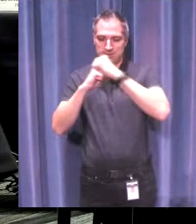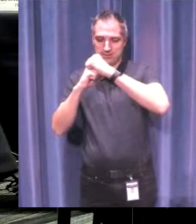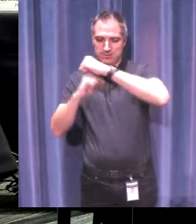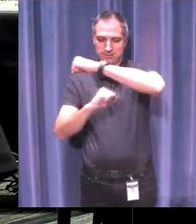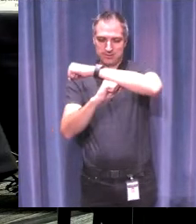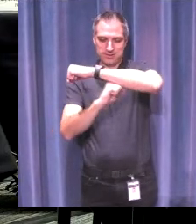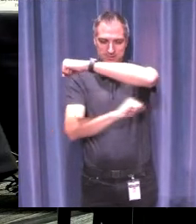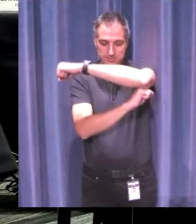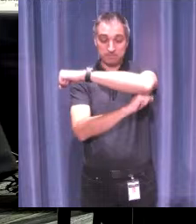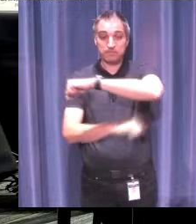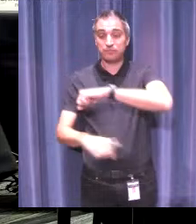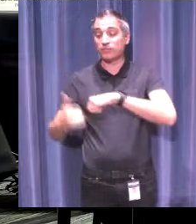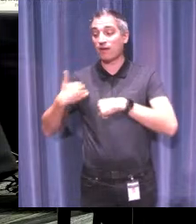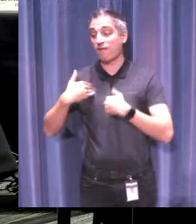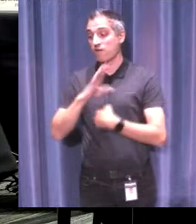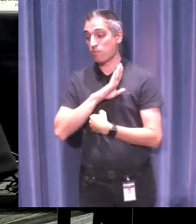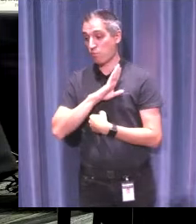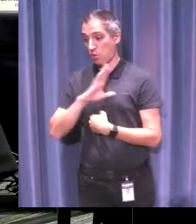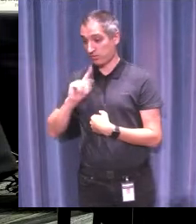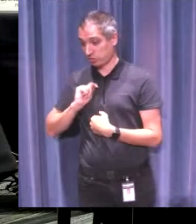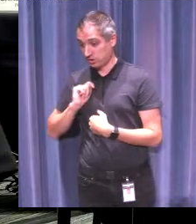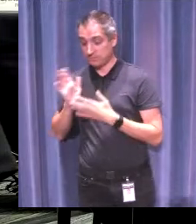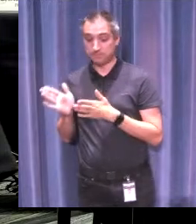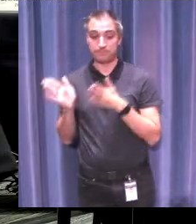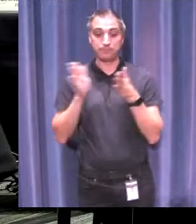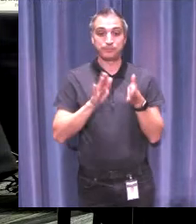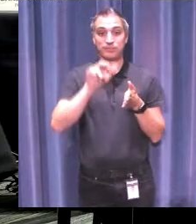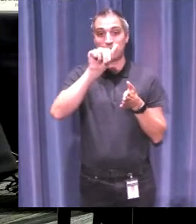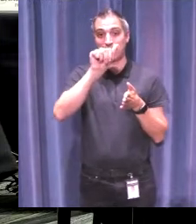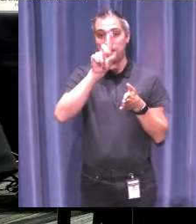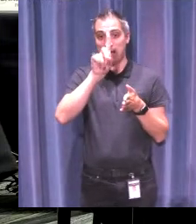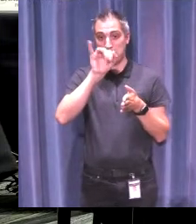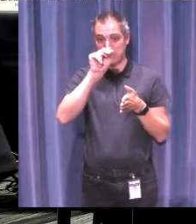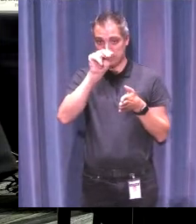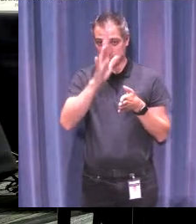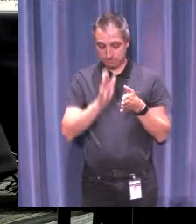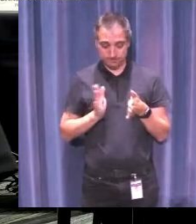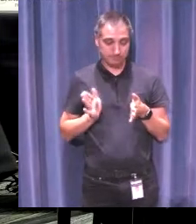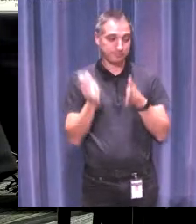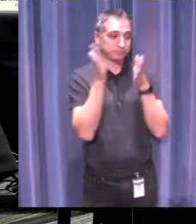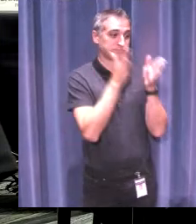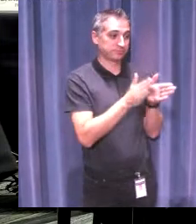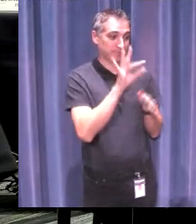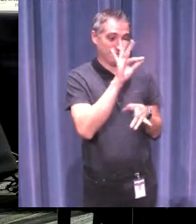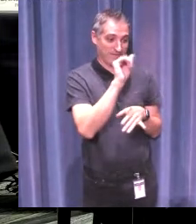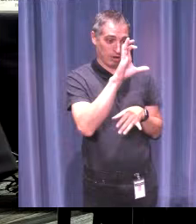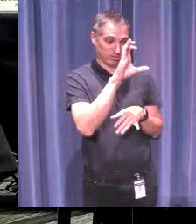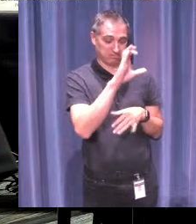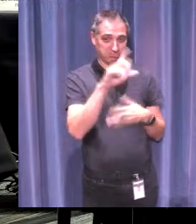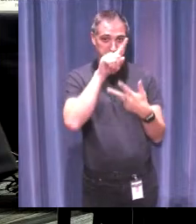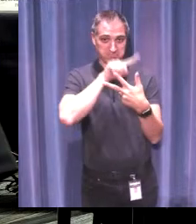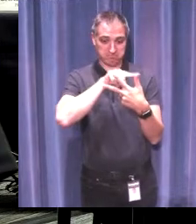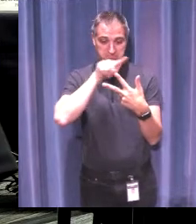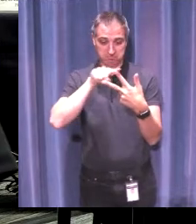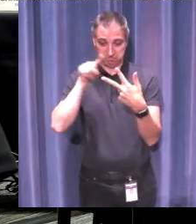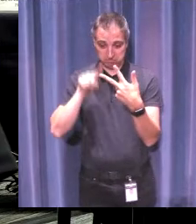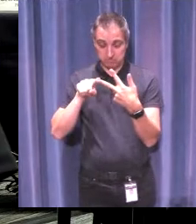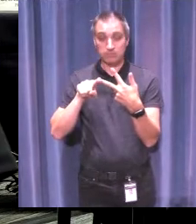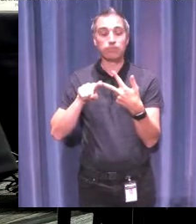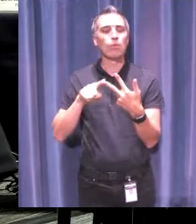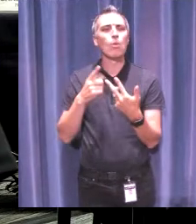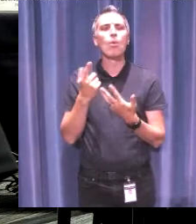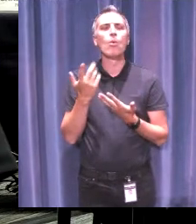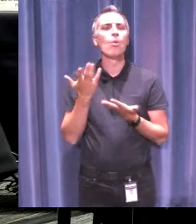case here, we have the board of trustees, we have the administration, and we have the faculty. And what steps would you look